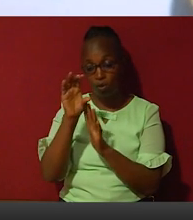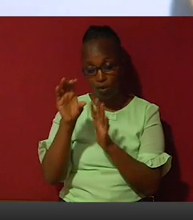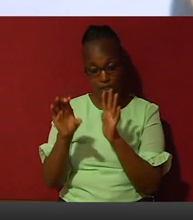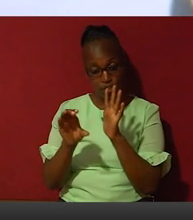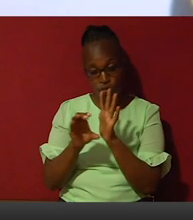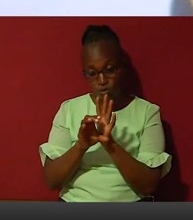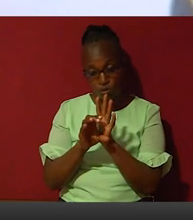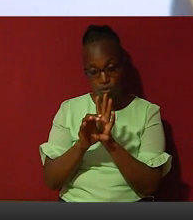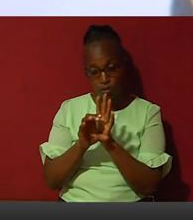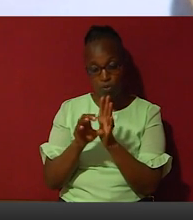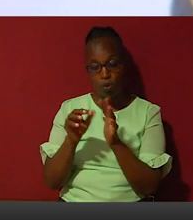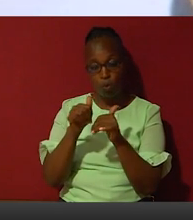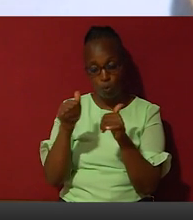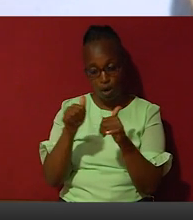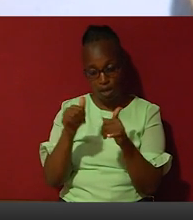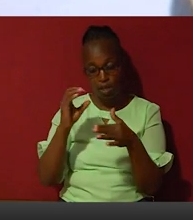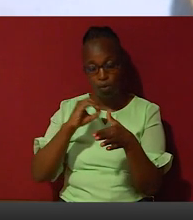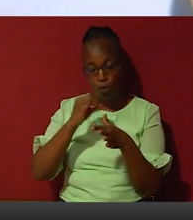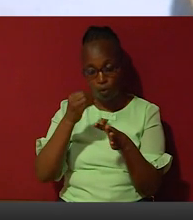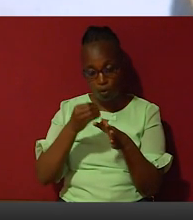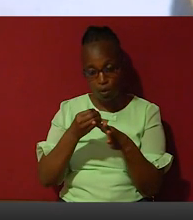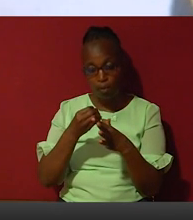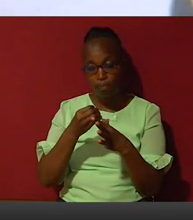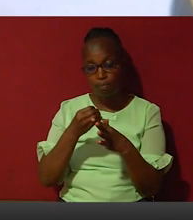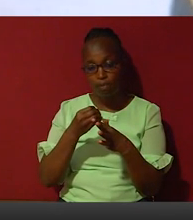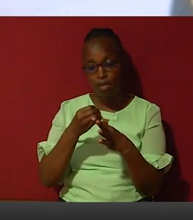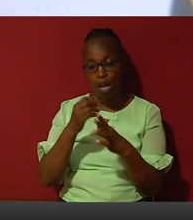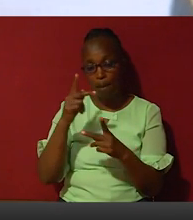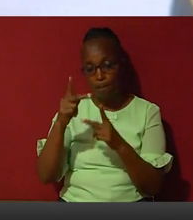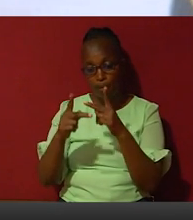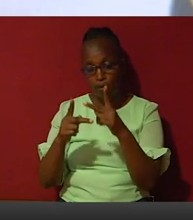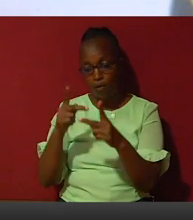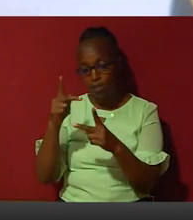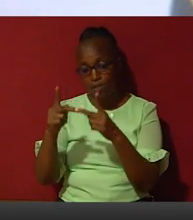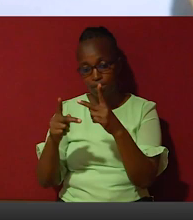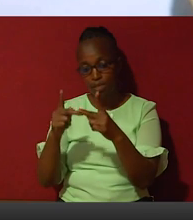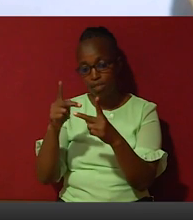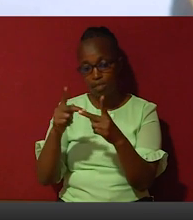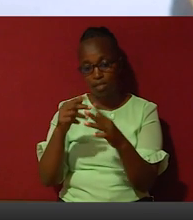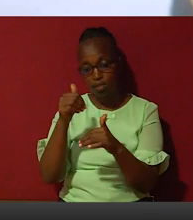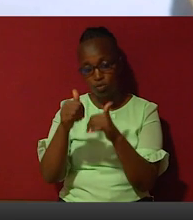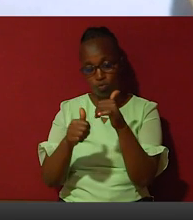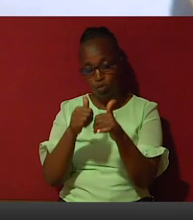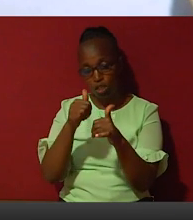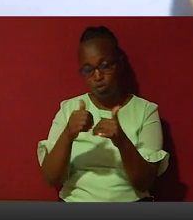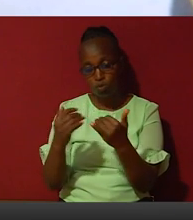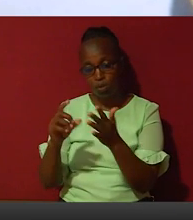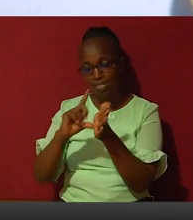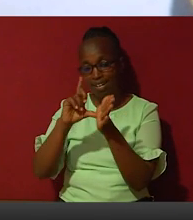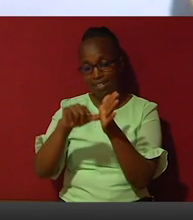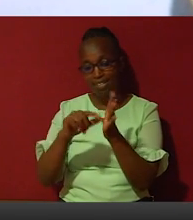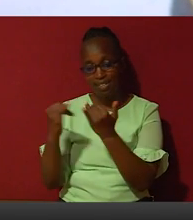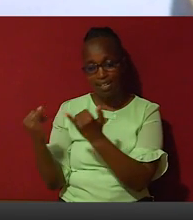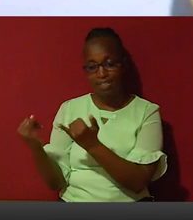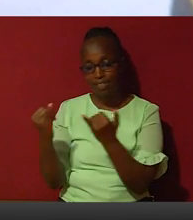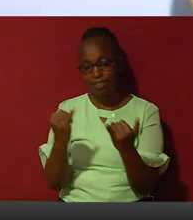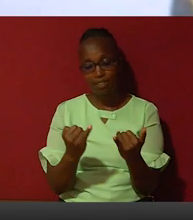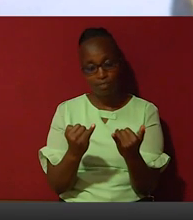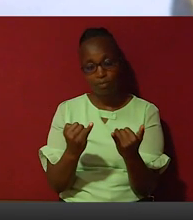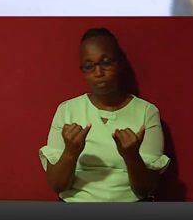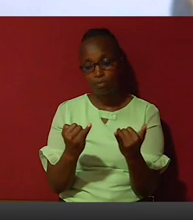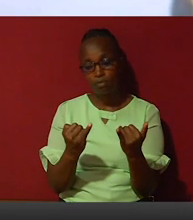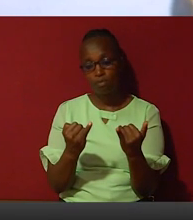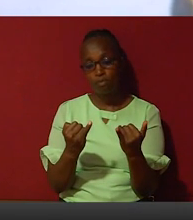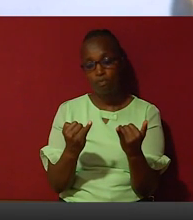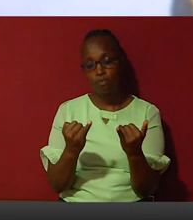it is a procedure that was now introduced? Is